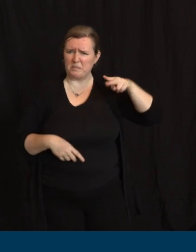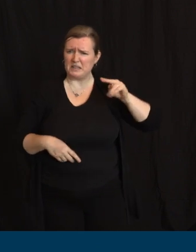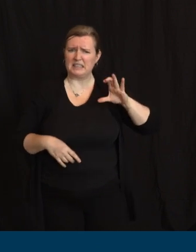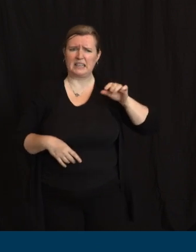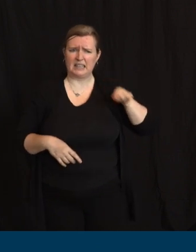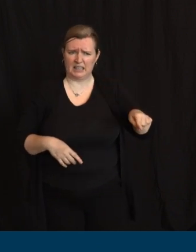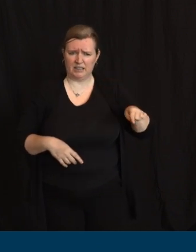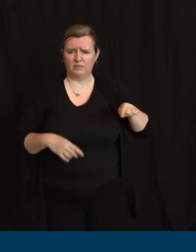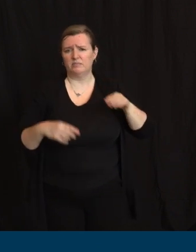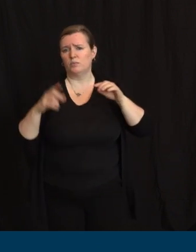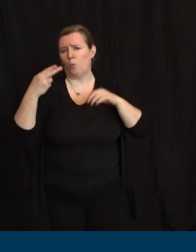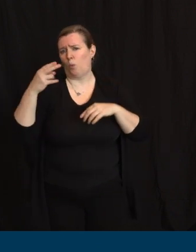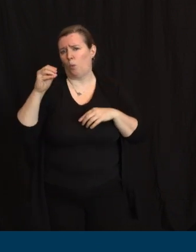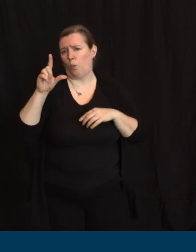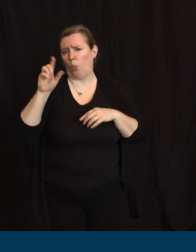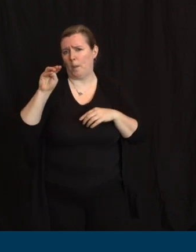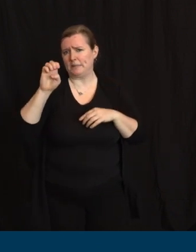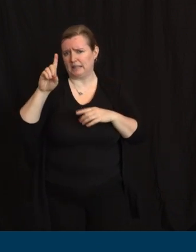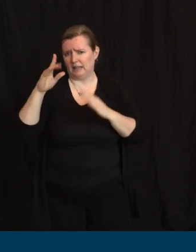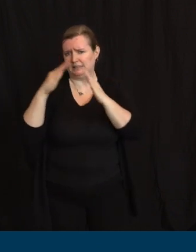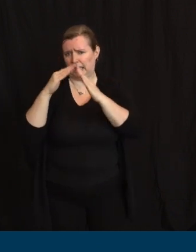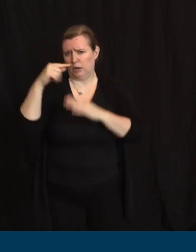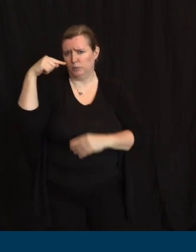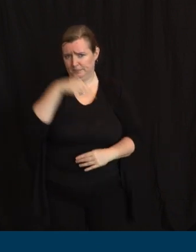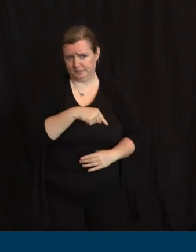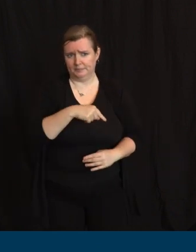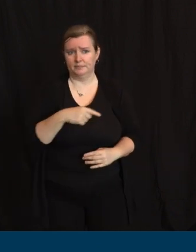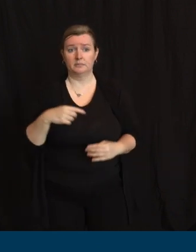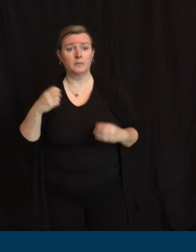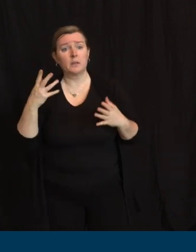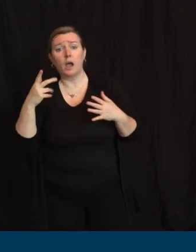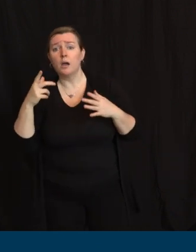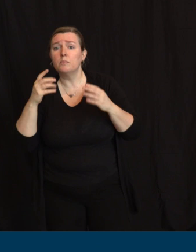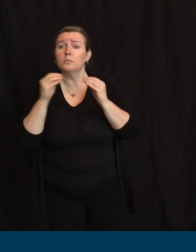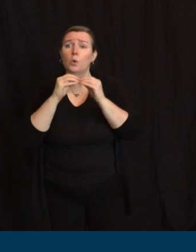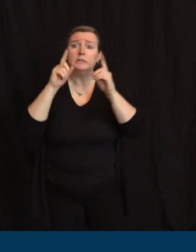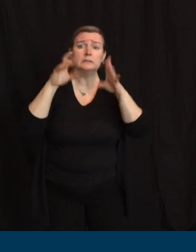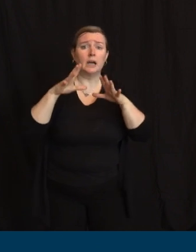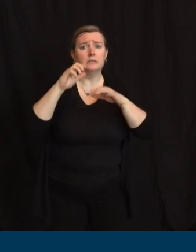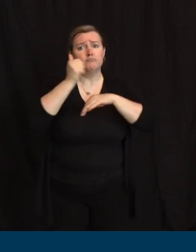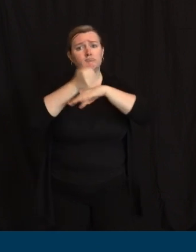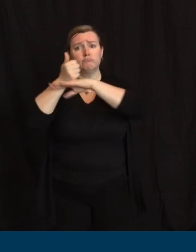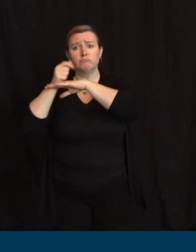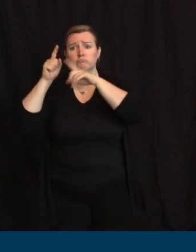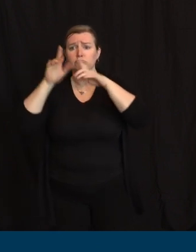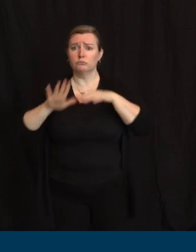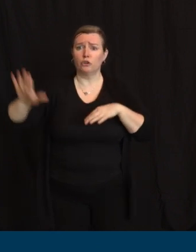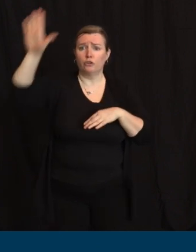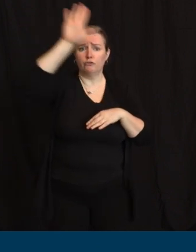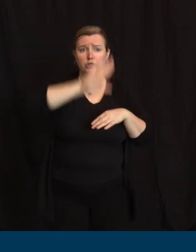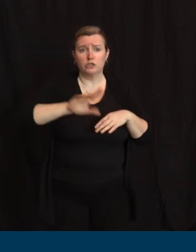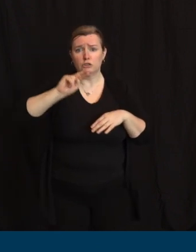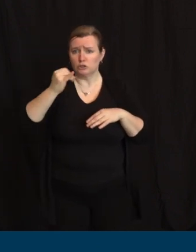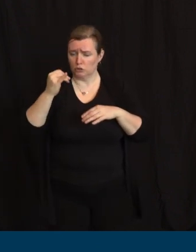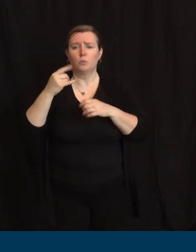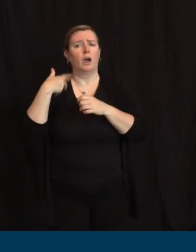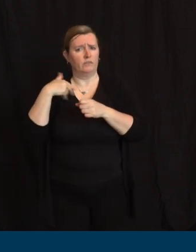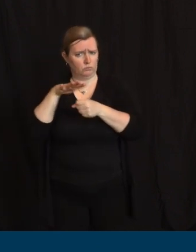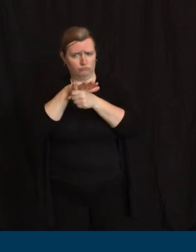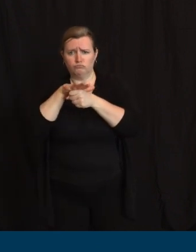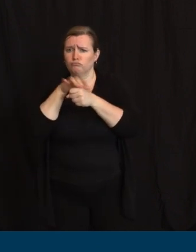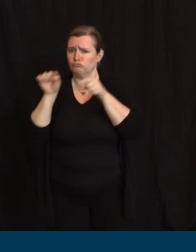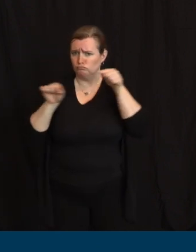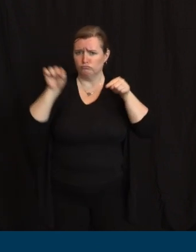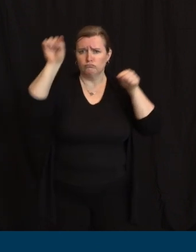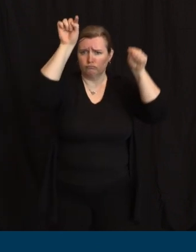are now 24 publicly accessible testing sites across the state that are open to residents of specific counties and which are listed on our